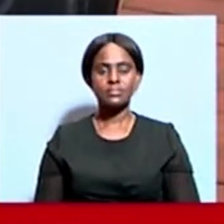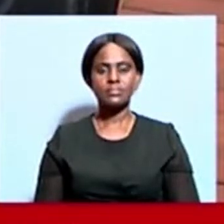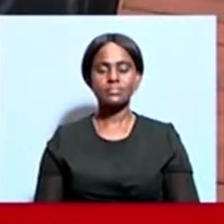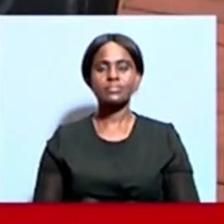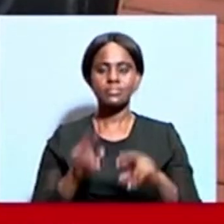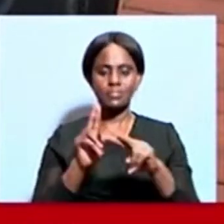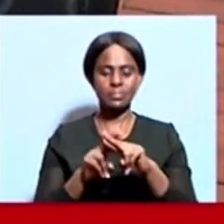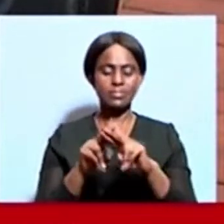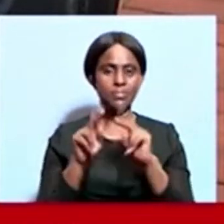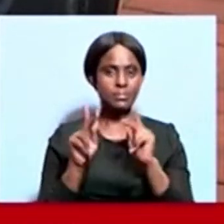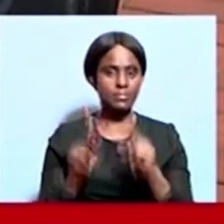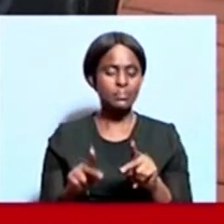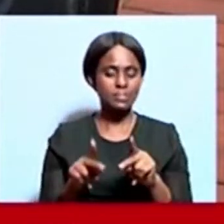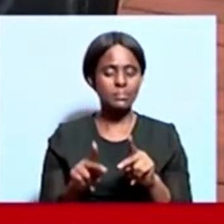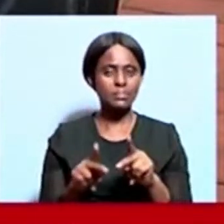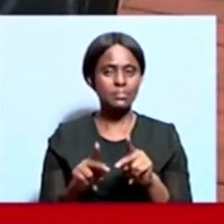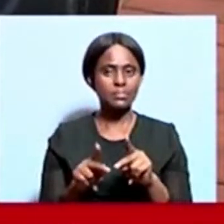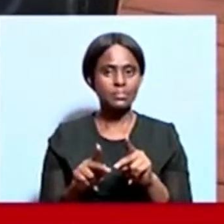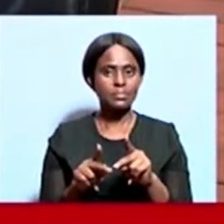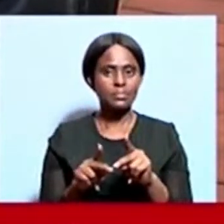Chair,